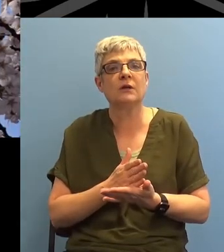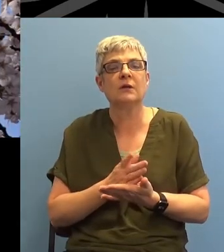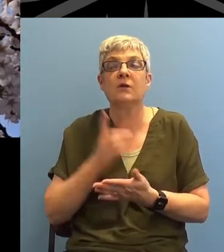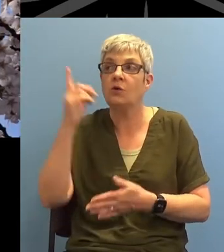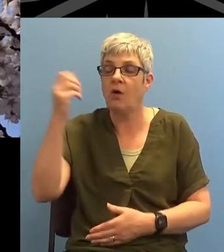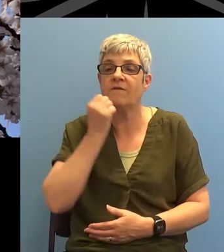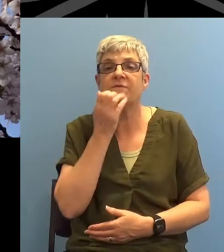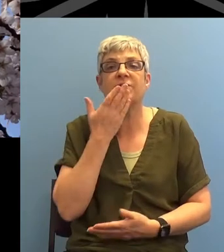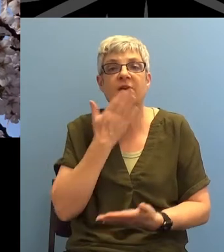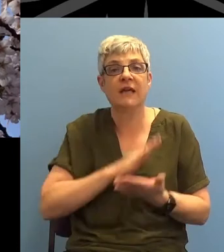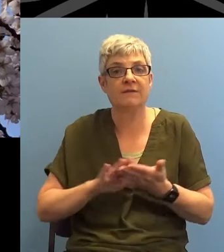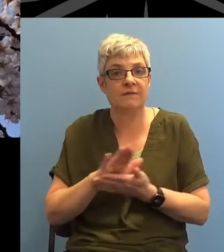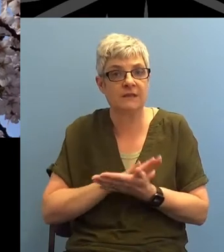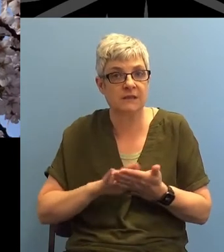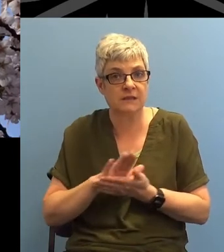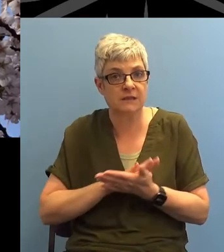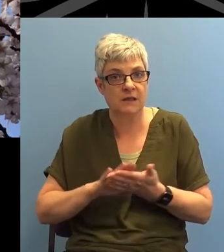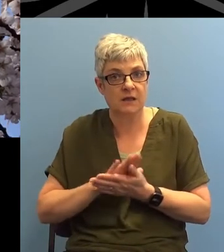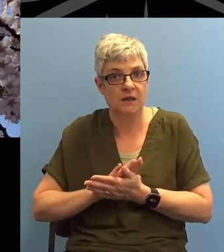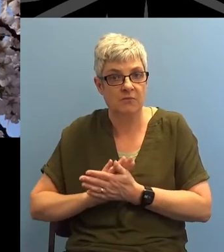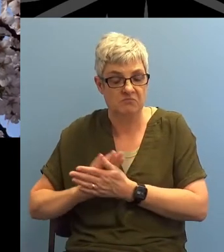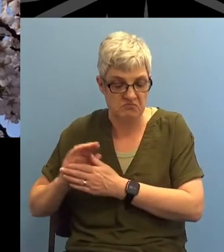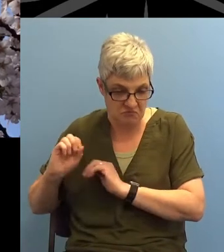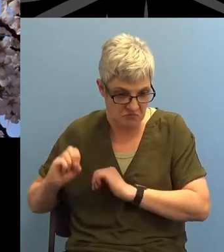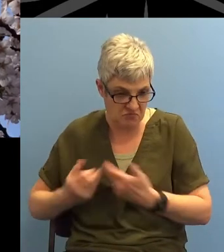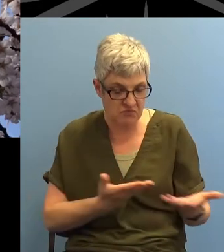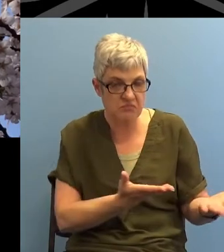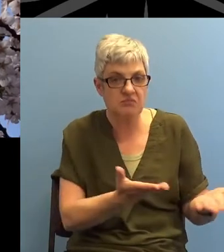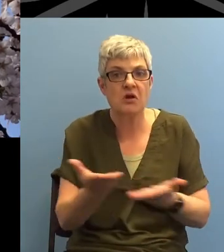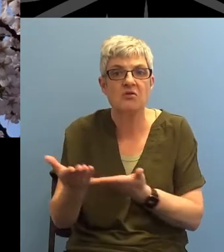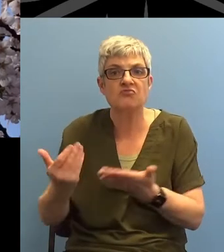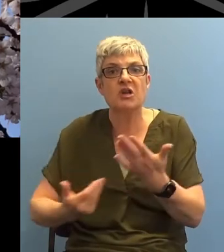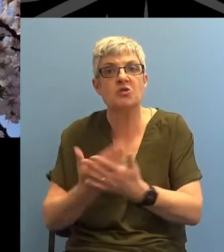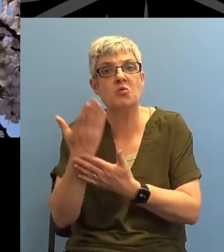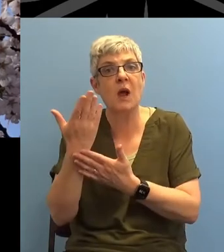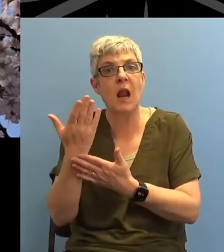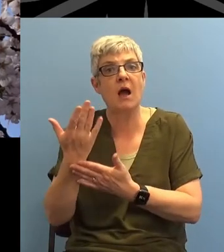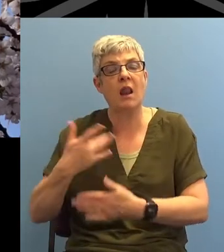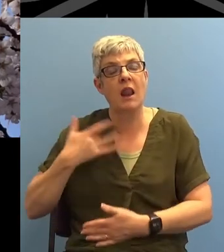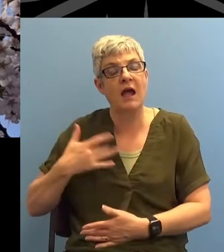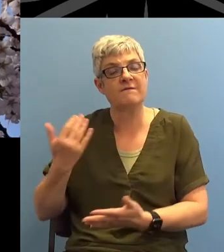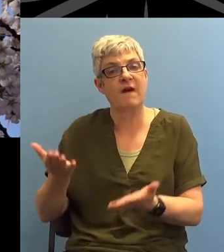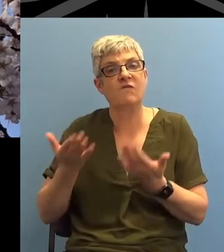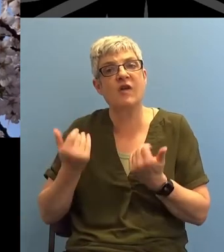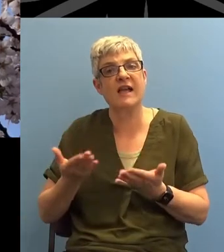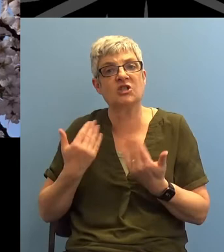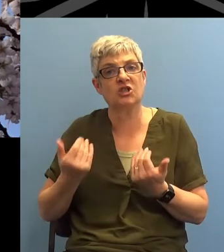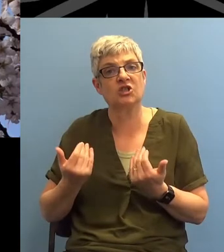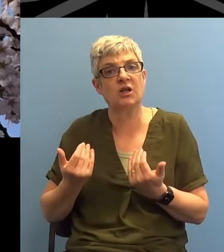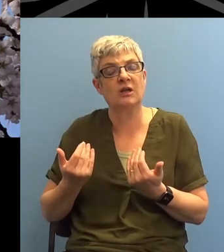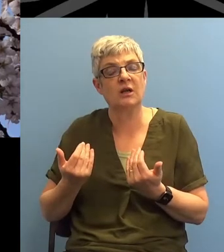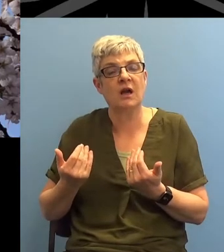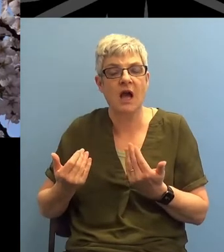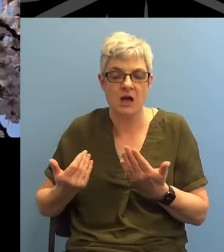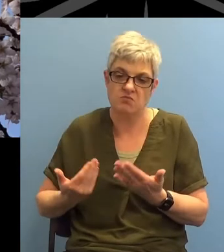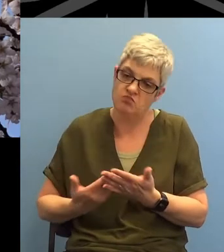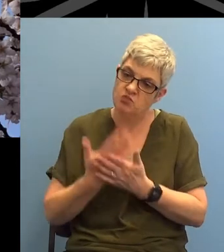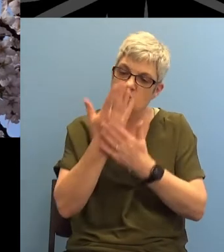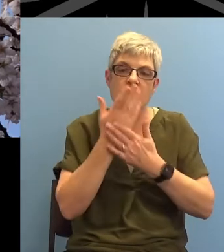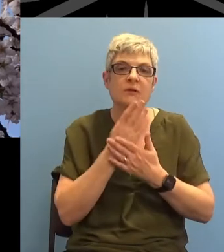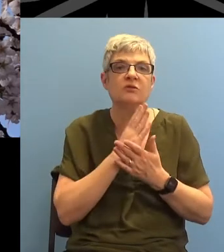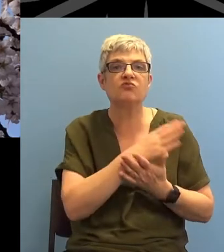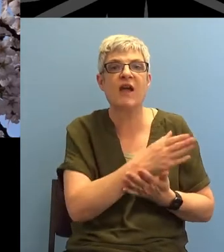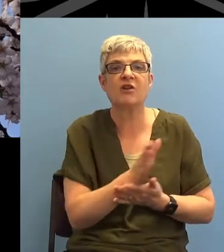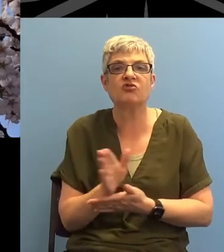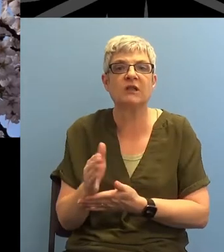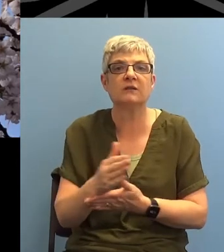us and offers us renewal, life afresh, and new direction on our